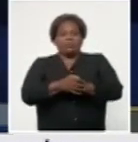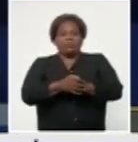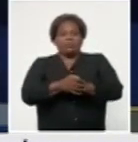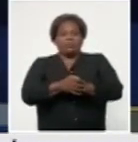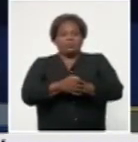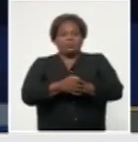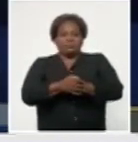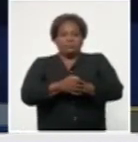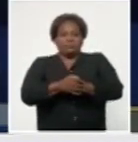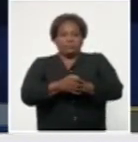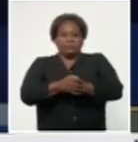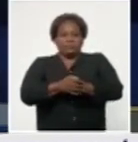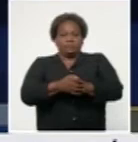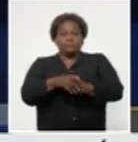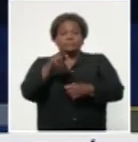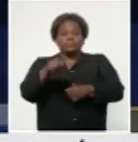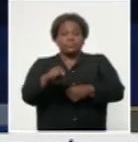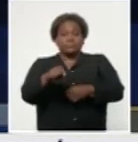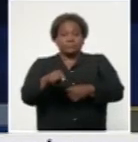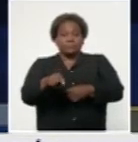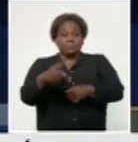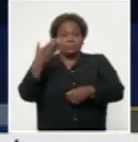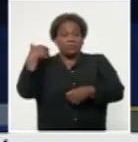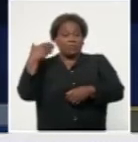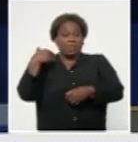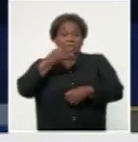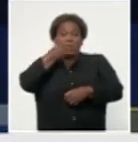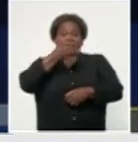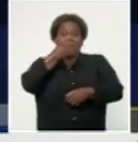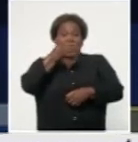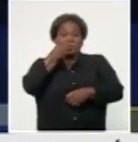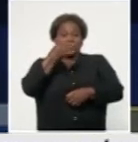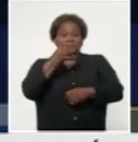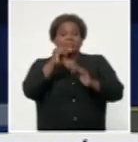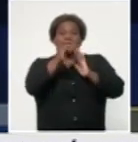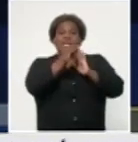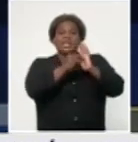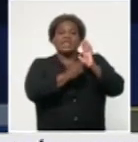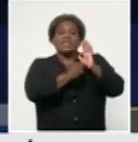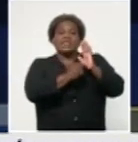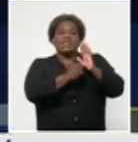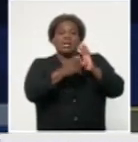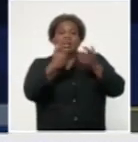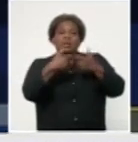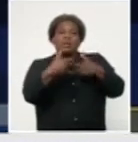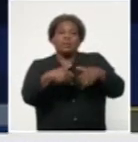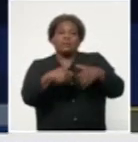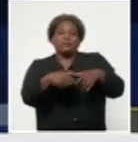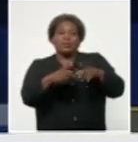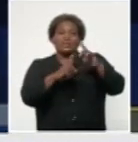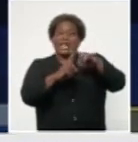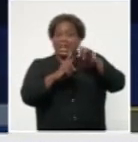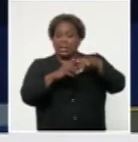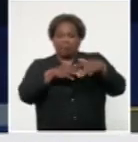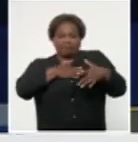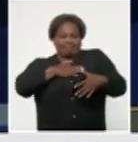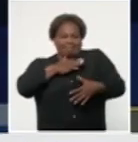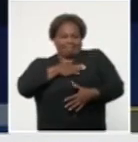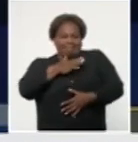Active cases, we always give that number. In Cuba, we currently have 58 active cases, which represent